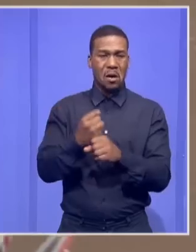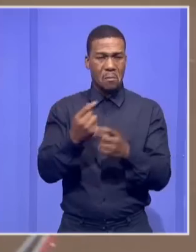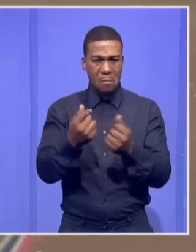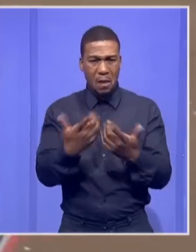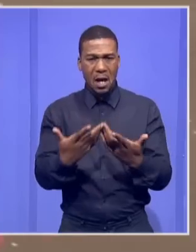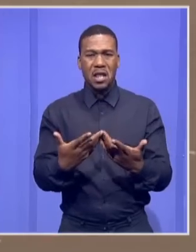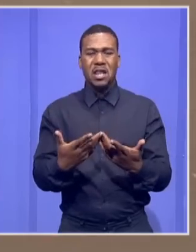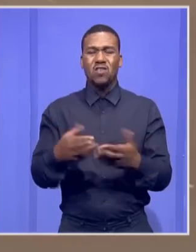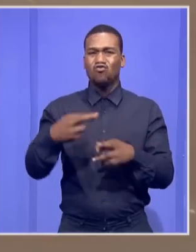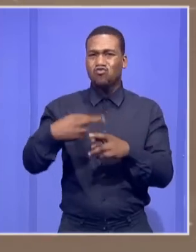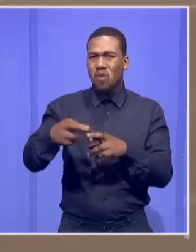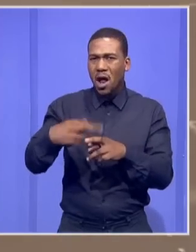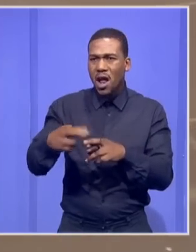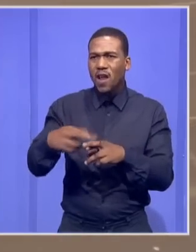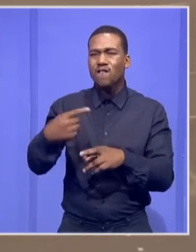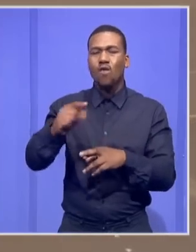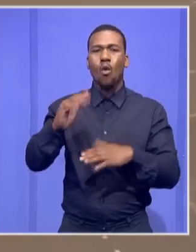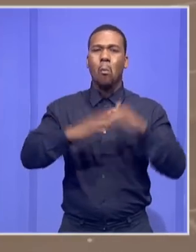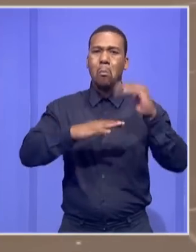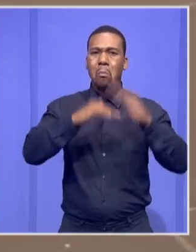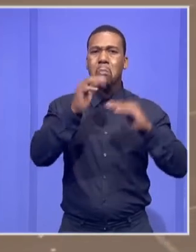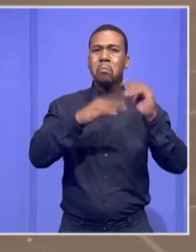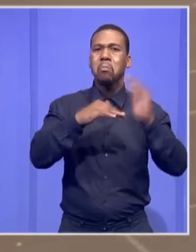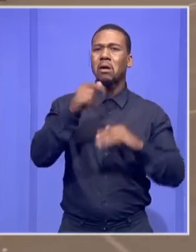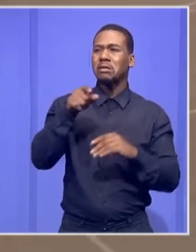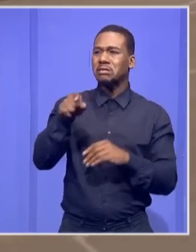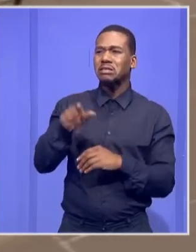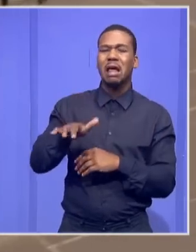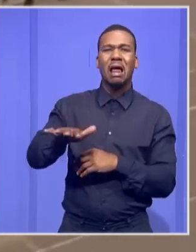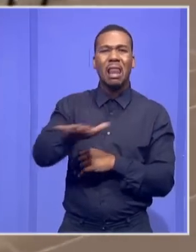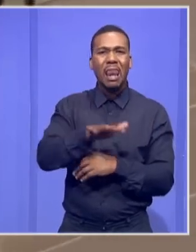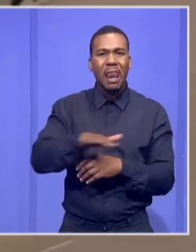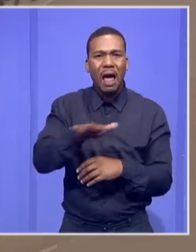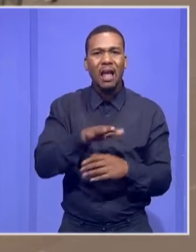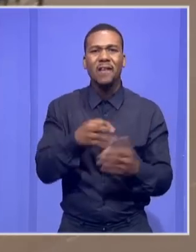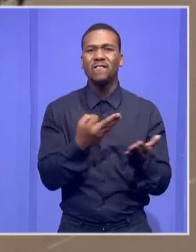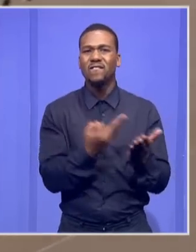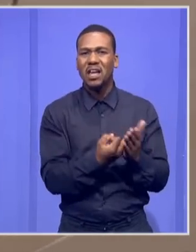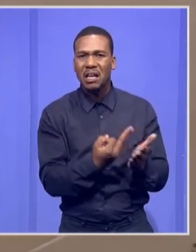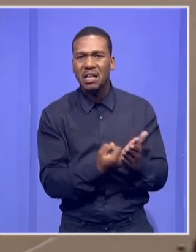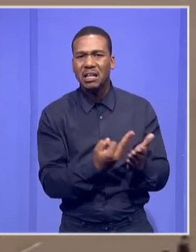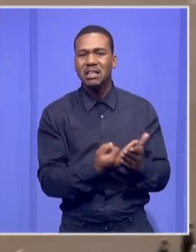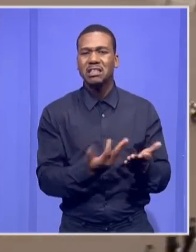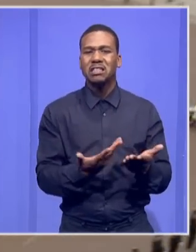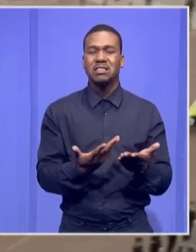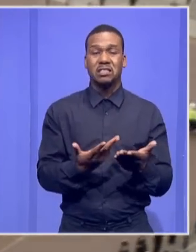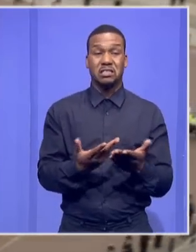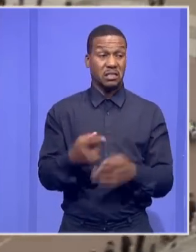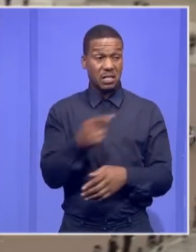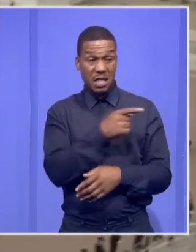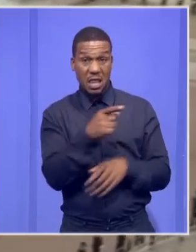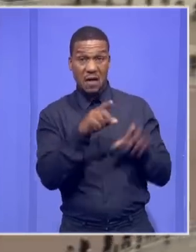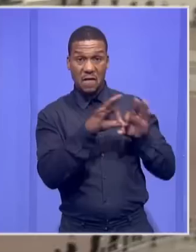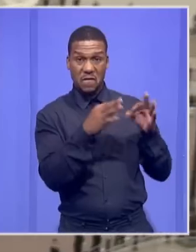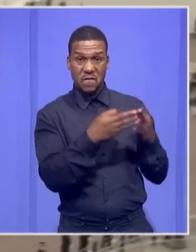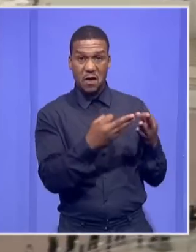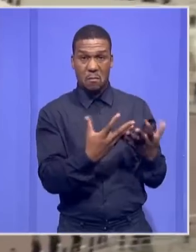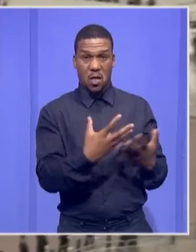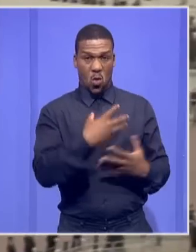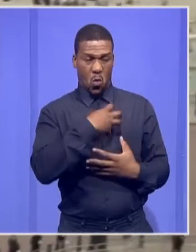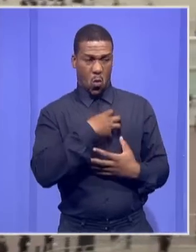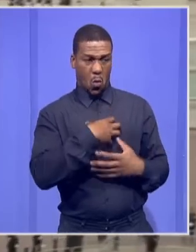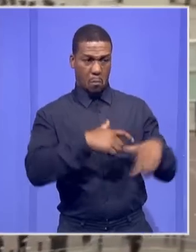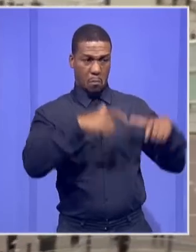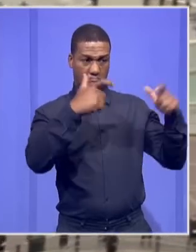income, for example, or land fees down in southwest England. They own huge tracts of land which farmers pay to